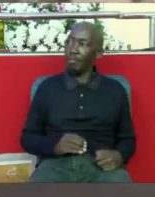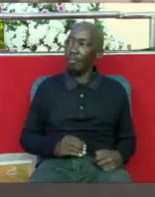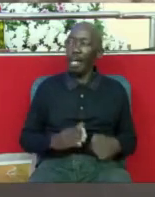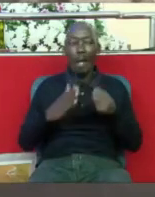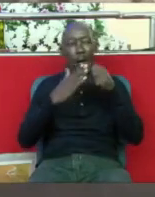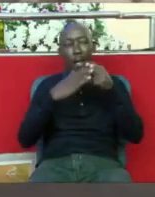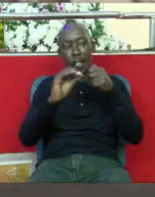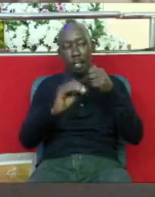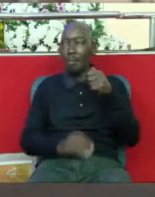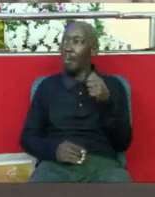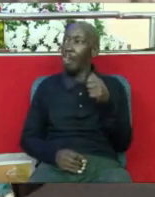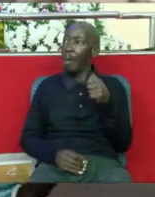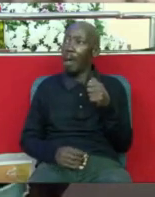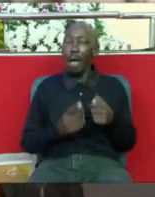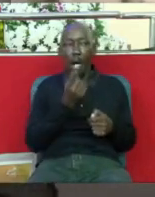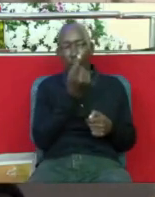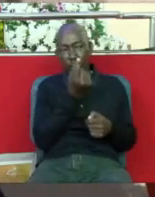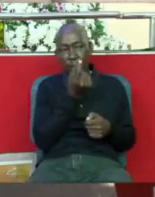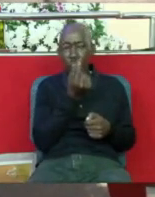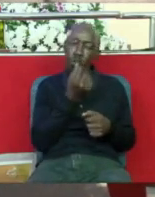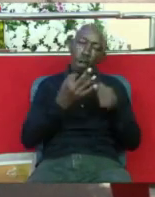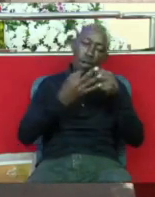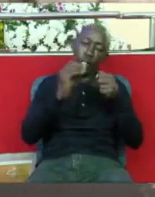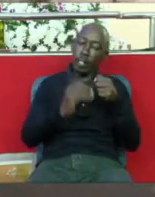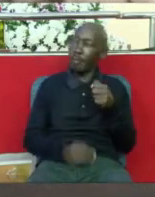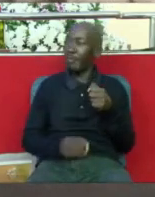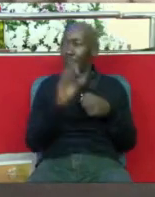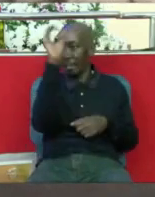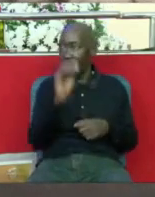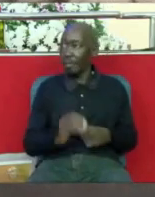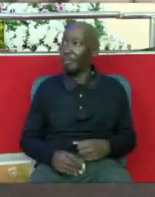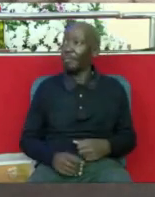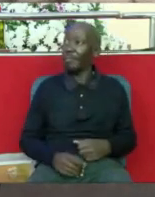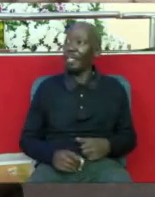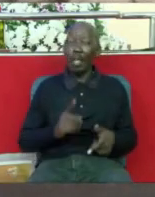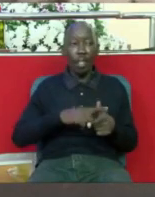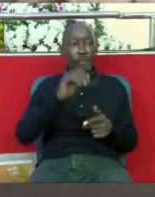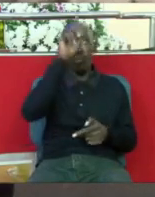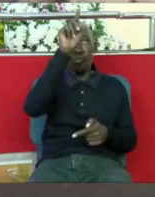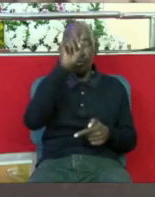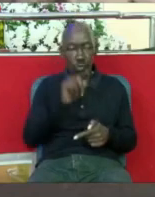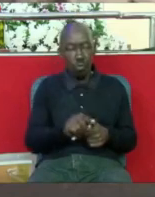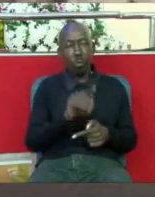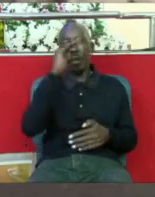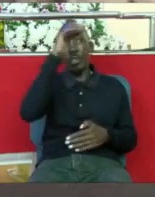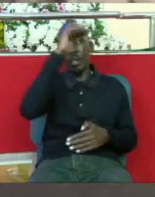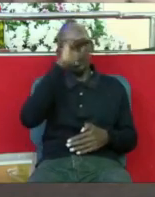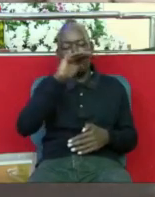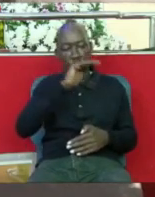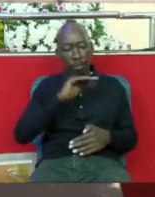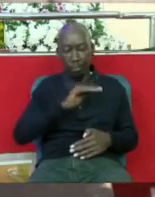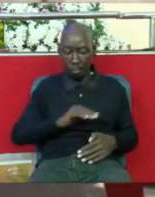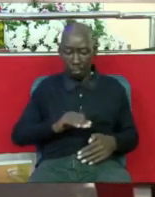90. 90. A few were 80. Na wachache wakawa 80. And then when you look at the down of the list, lakini ukiangalia pale chini ya